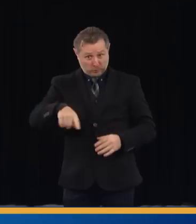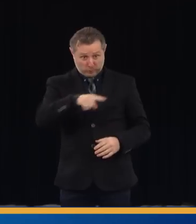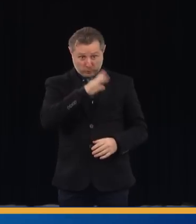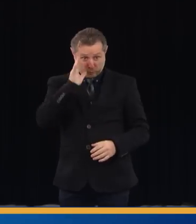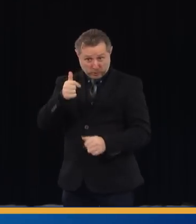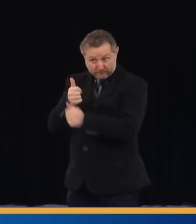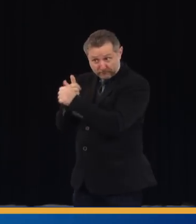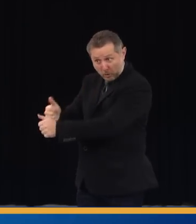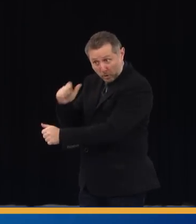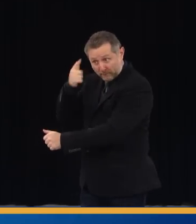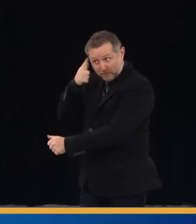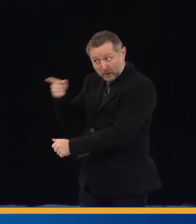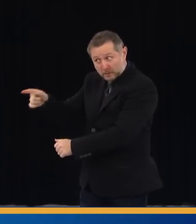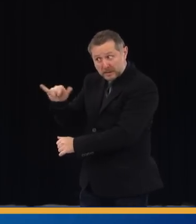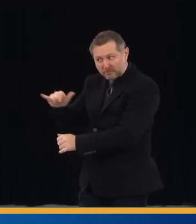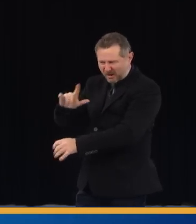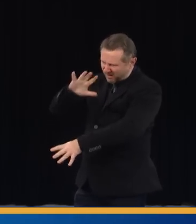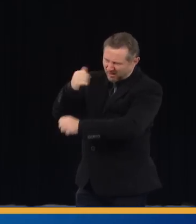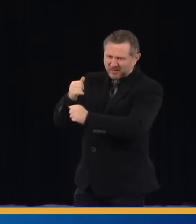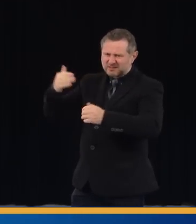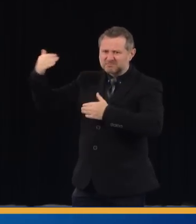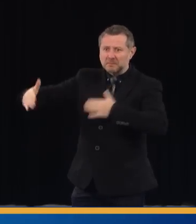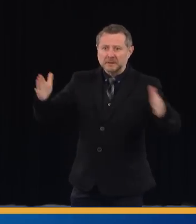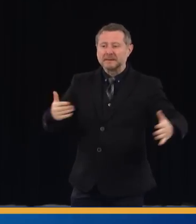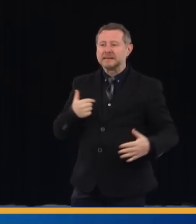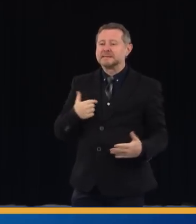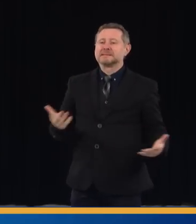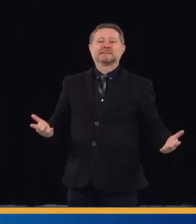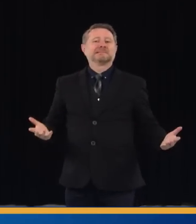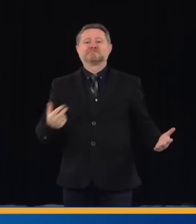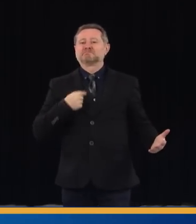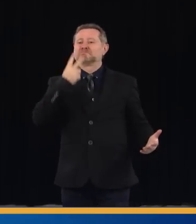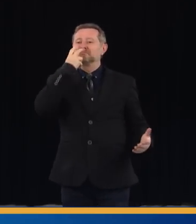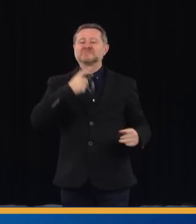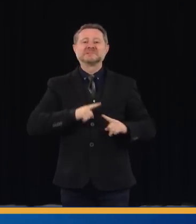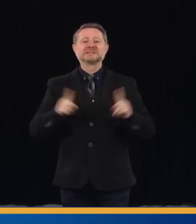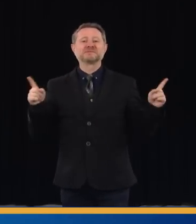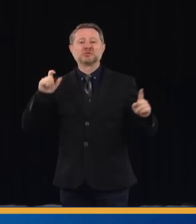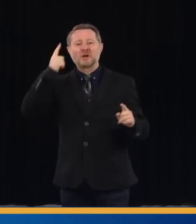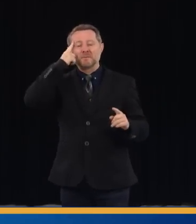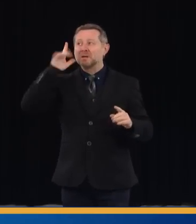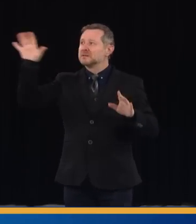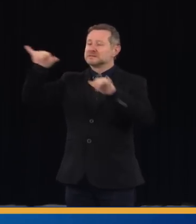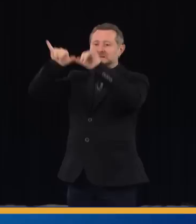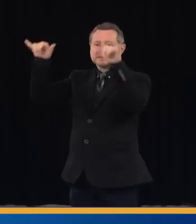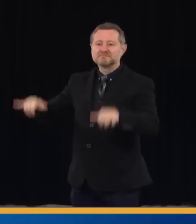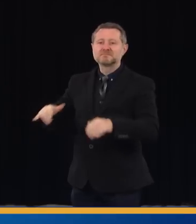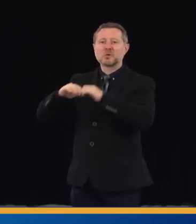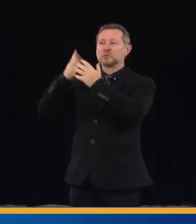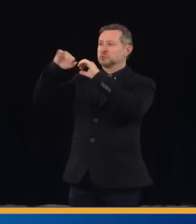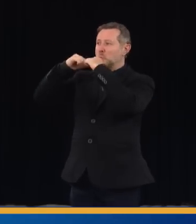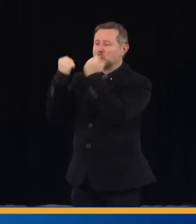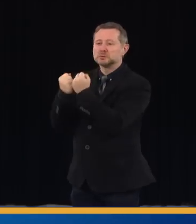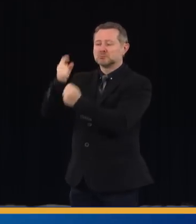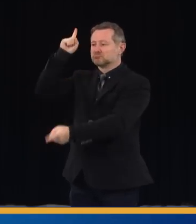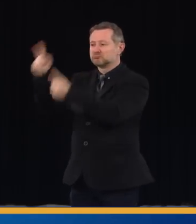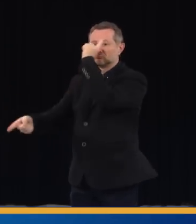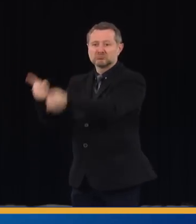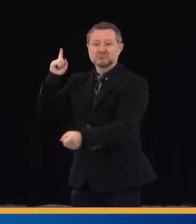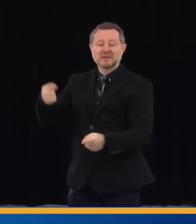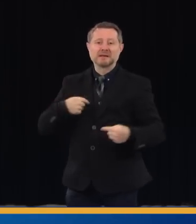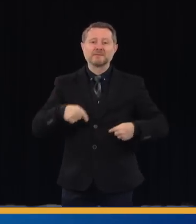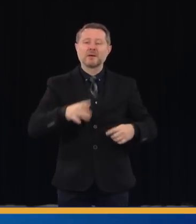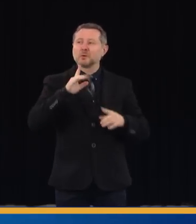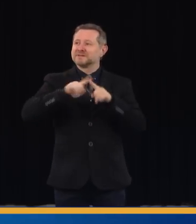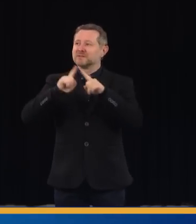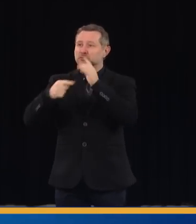totally different social structure, governmental structure. So you have different models that project higher or lower.